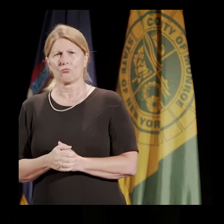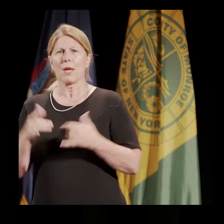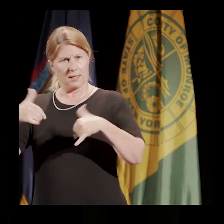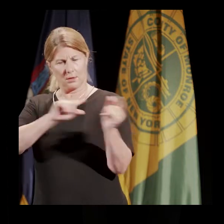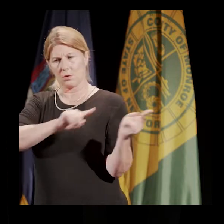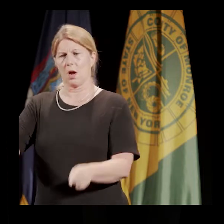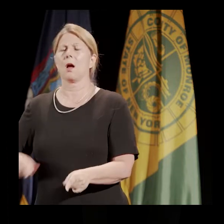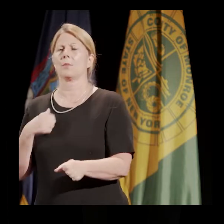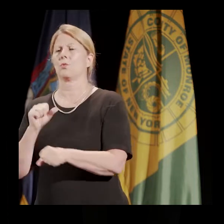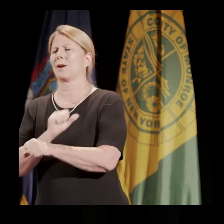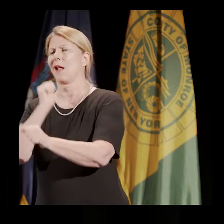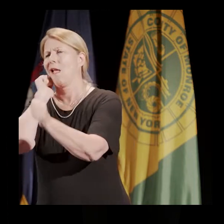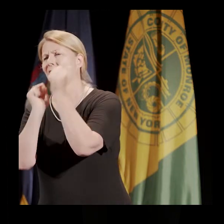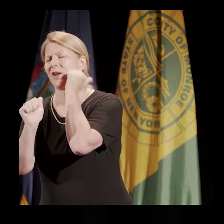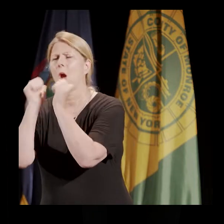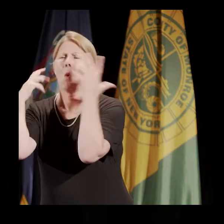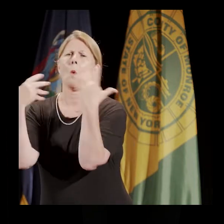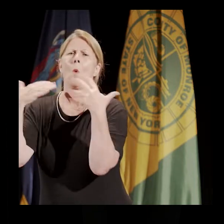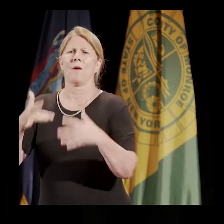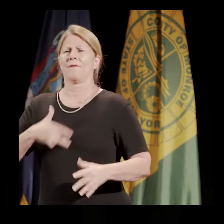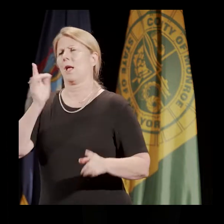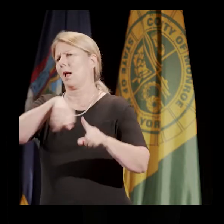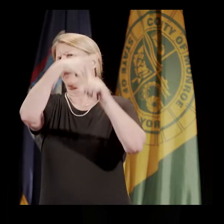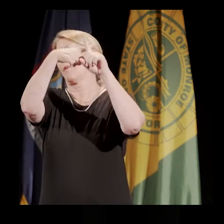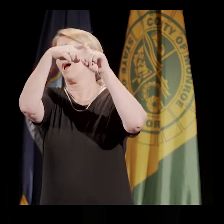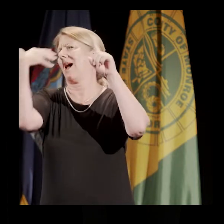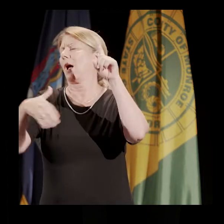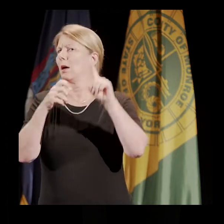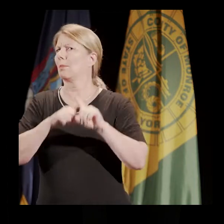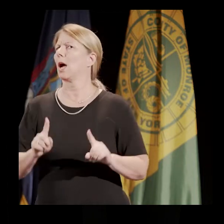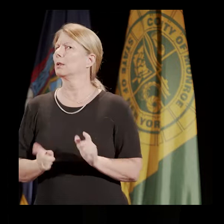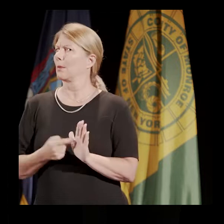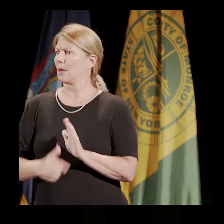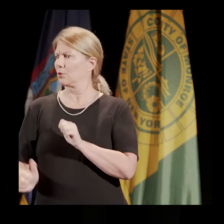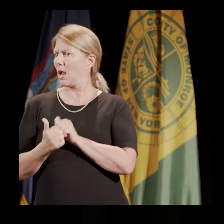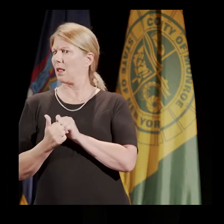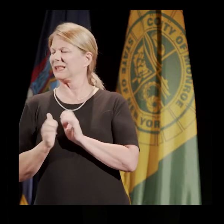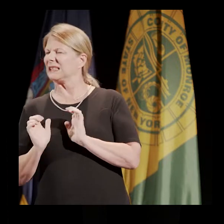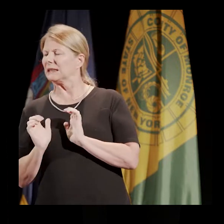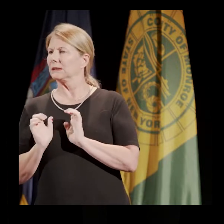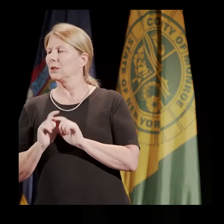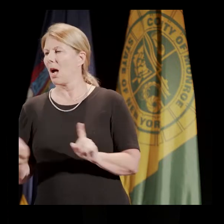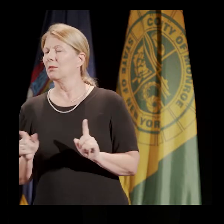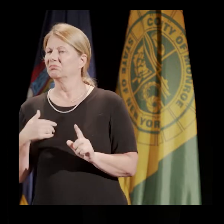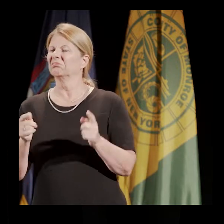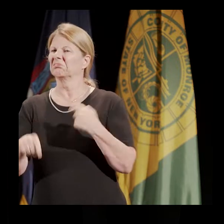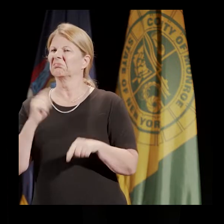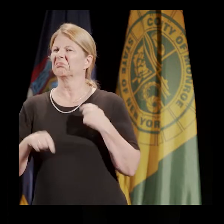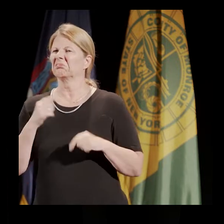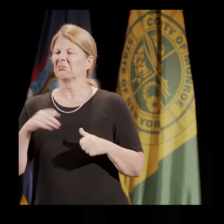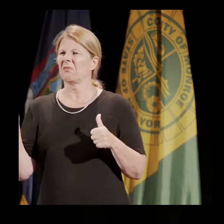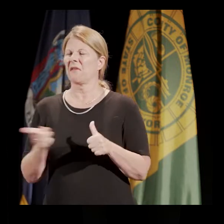of optimism. Often that optimism can be challenged and punctuated by tragedy. Let's go back to my first business day in